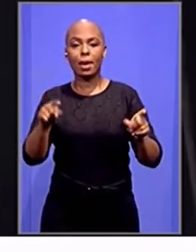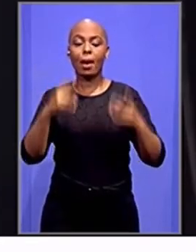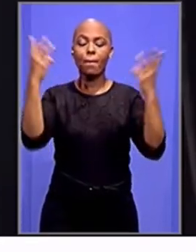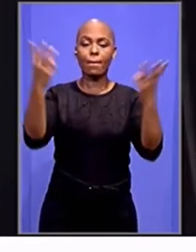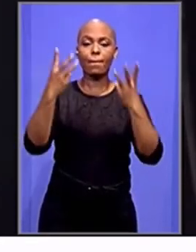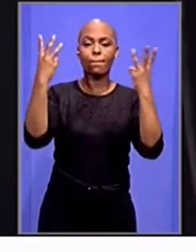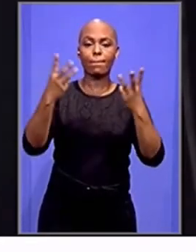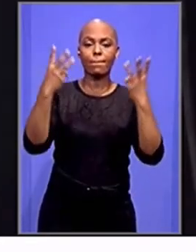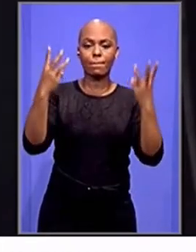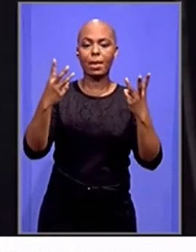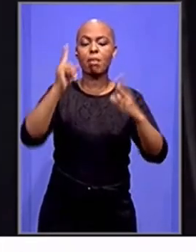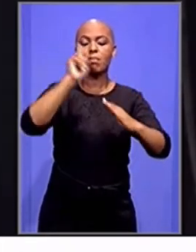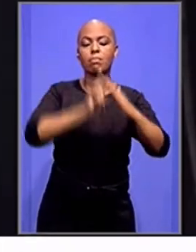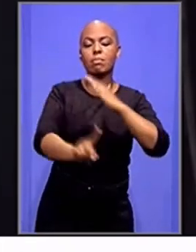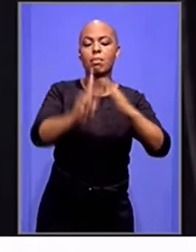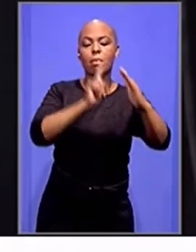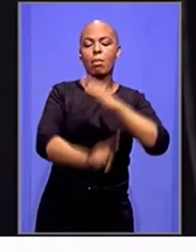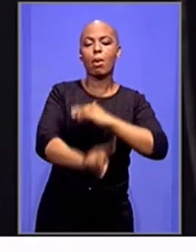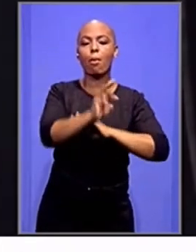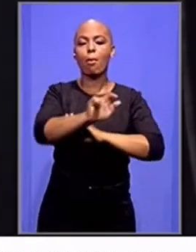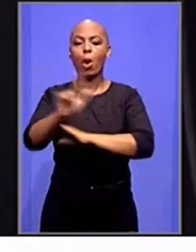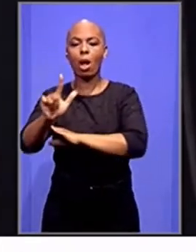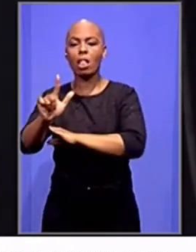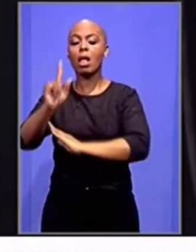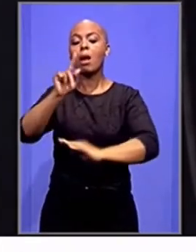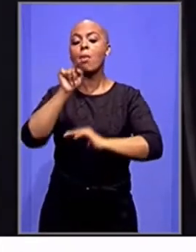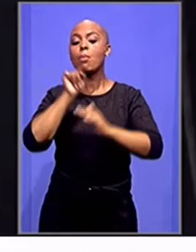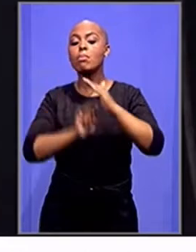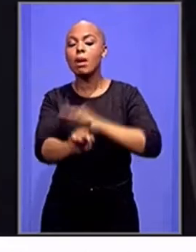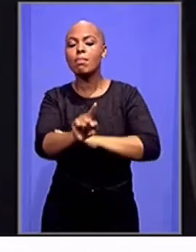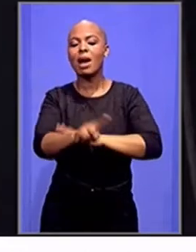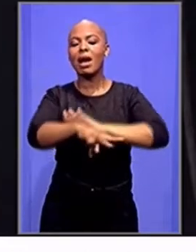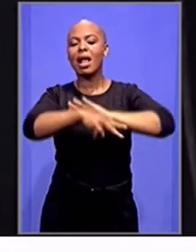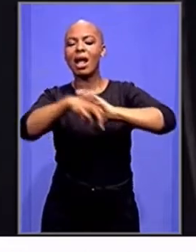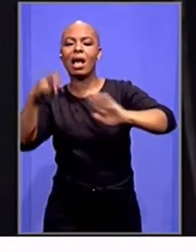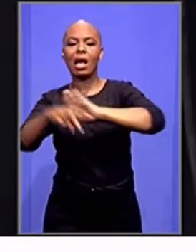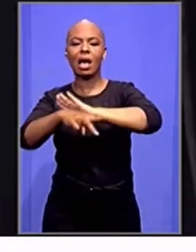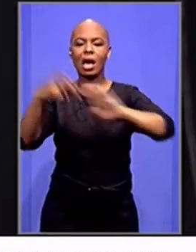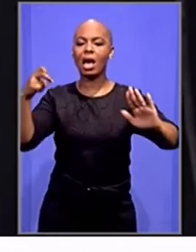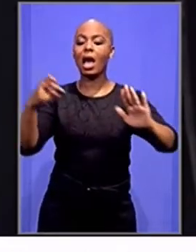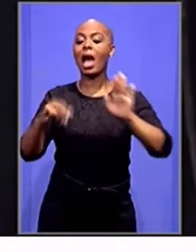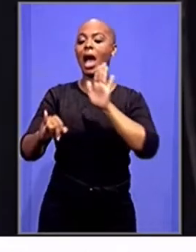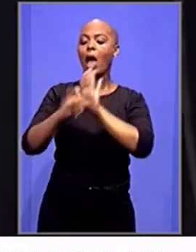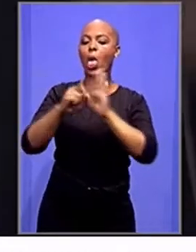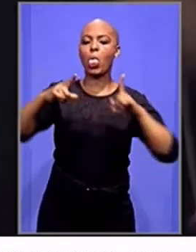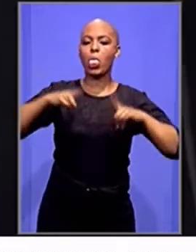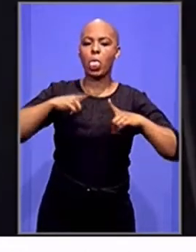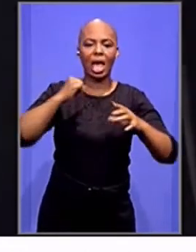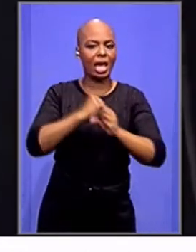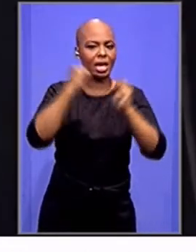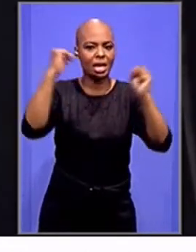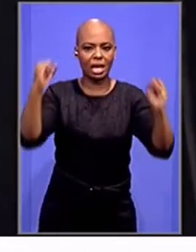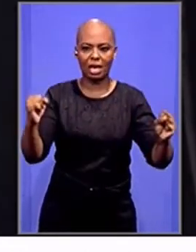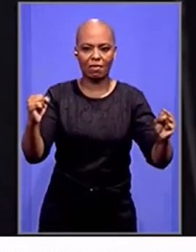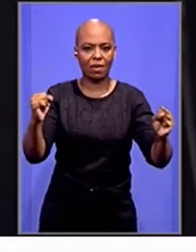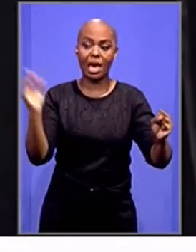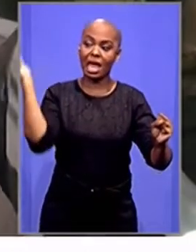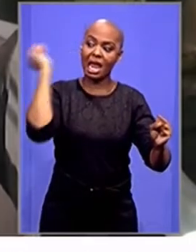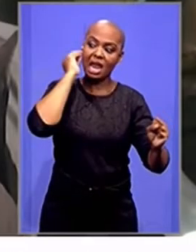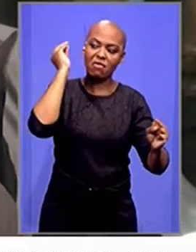driving operations. The law enforcement officers have used this intelligence information in responding